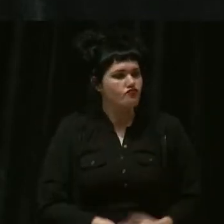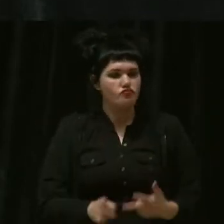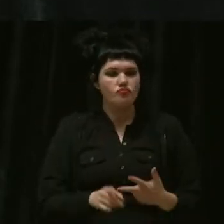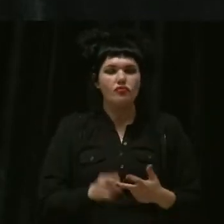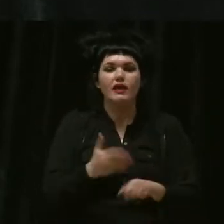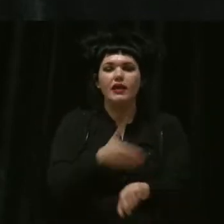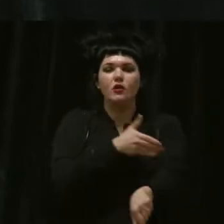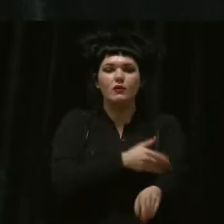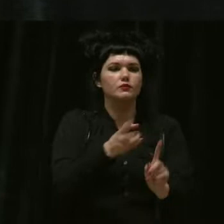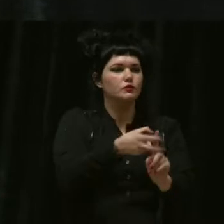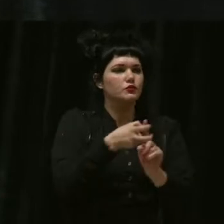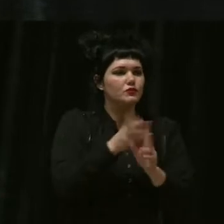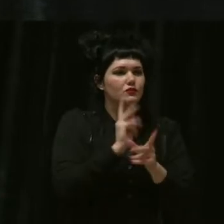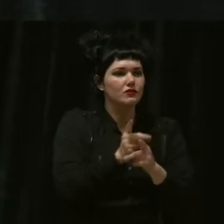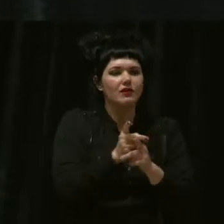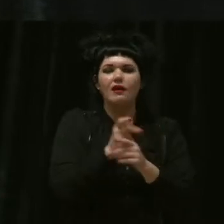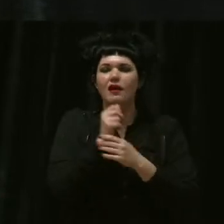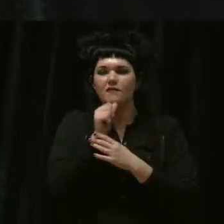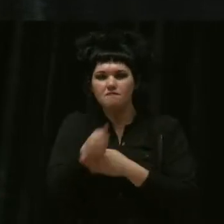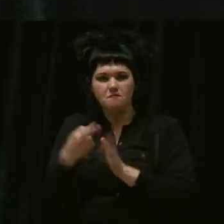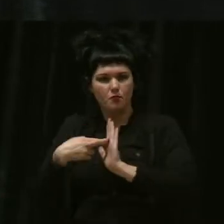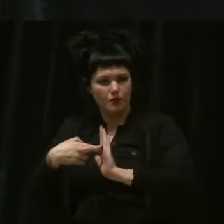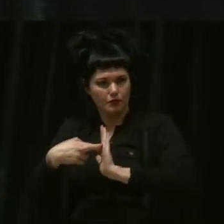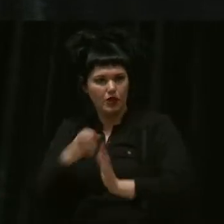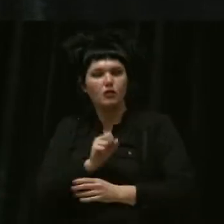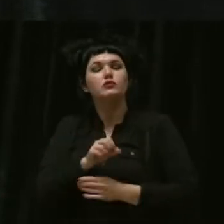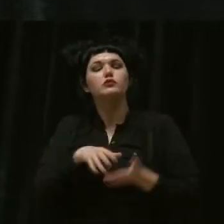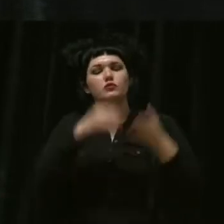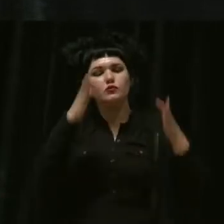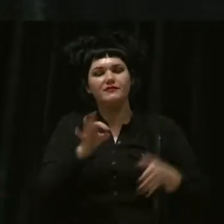and retention of underrepresented students, faculty, and staff,